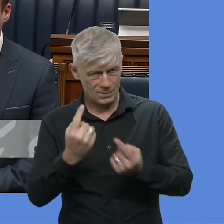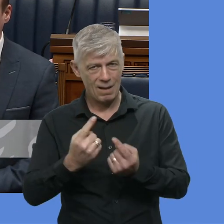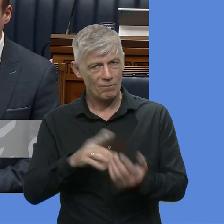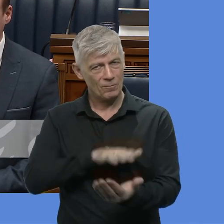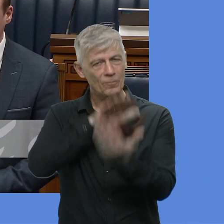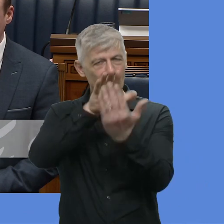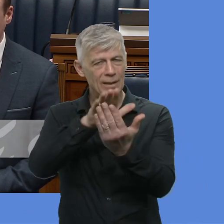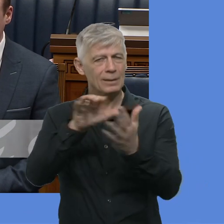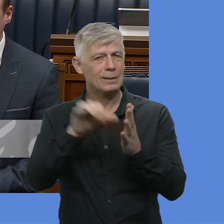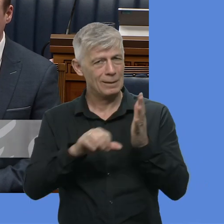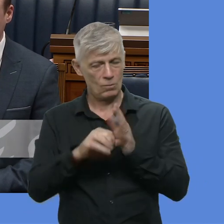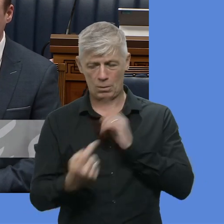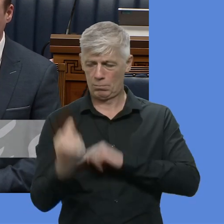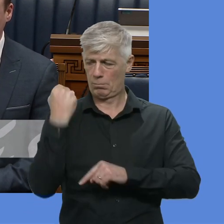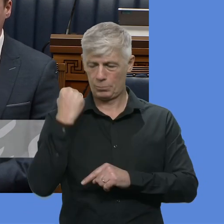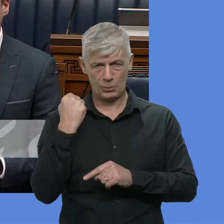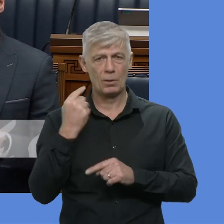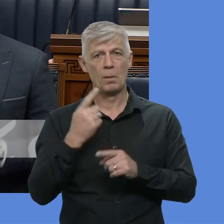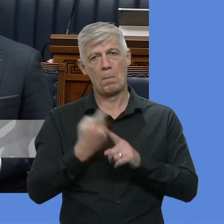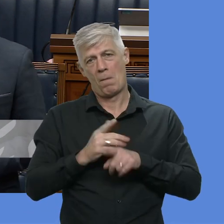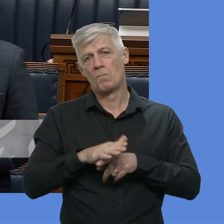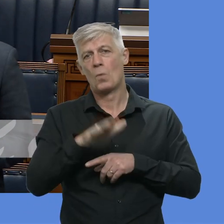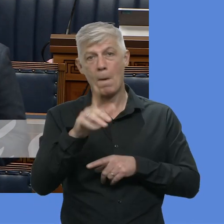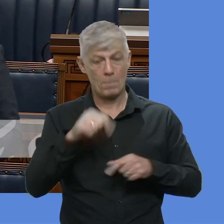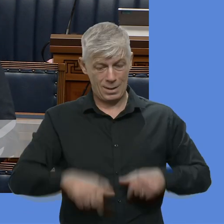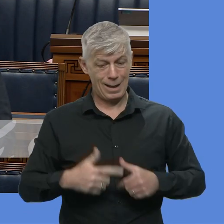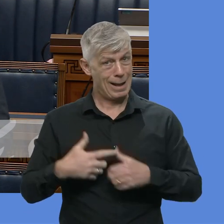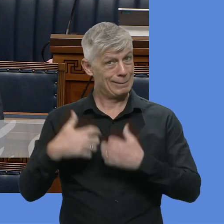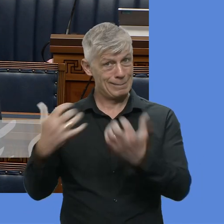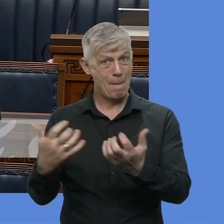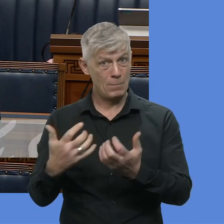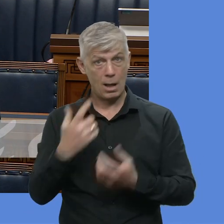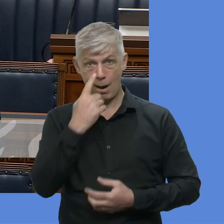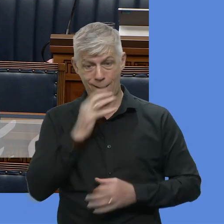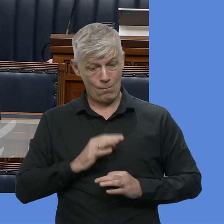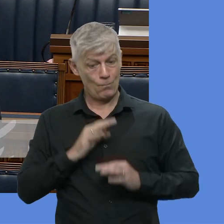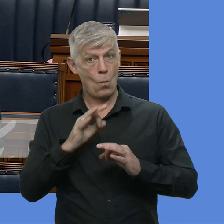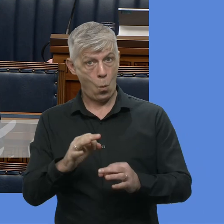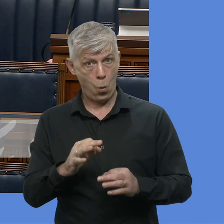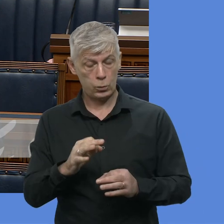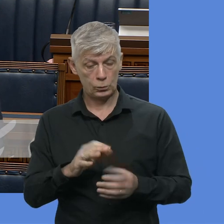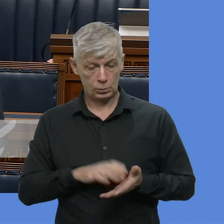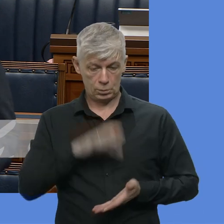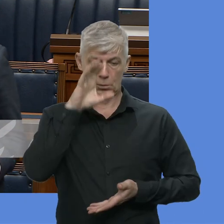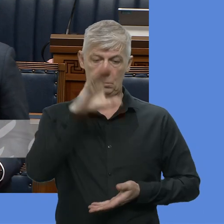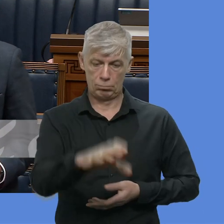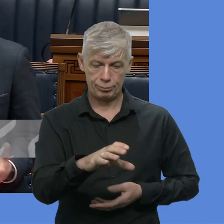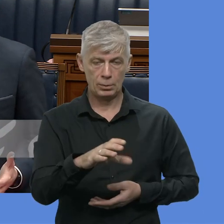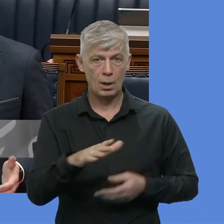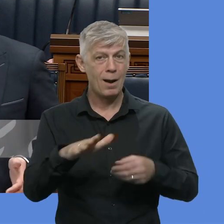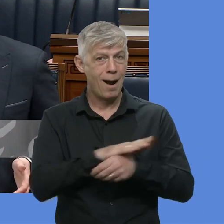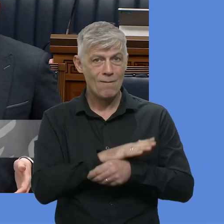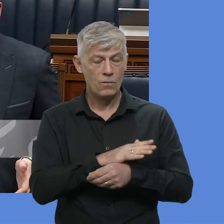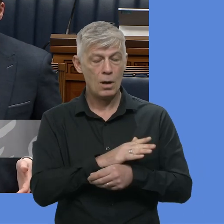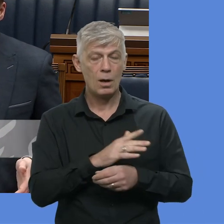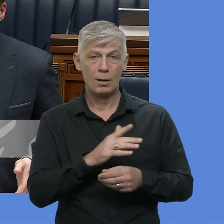this difficulty in the past as well. But the Assembly is not in a position where it can step in and provide that sort of cover that